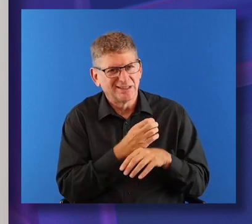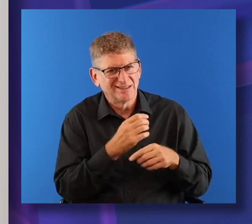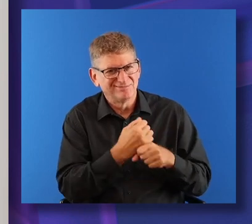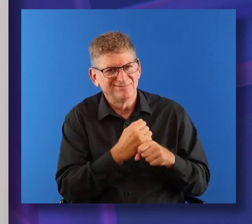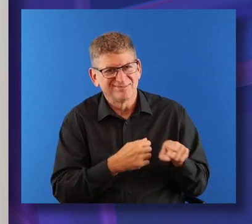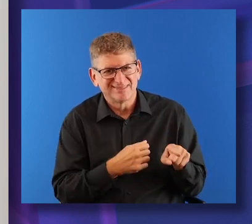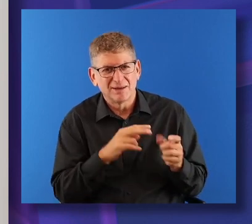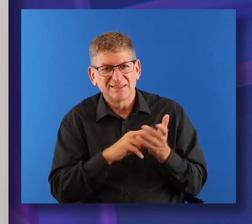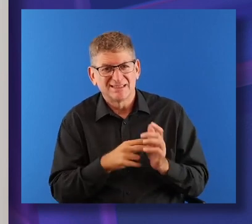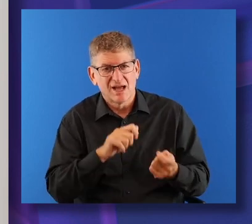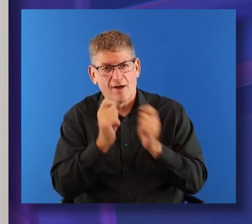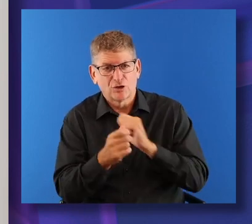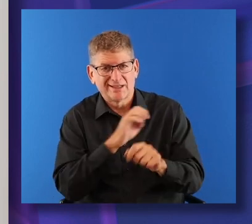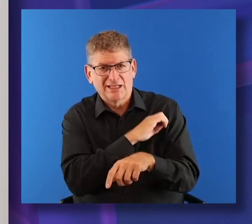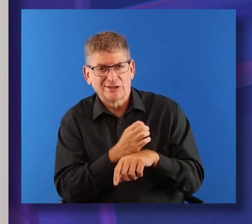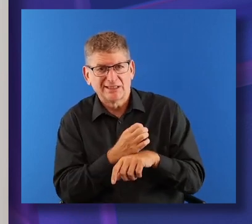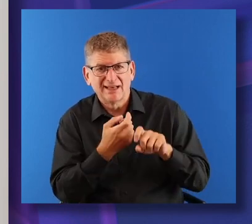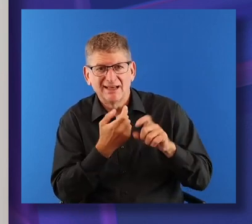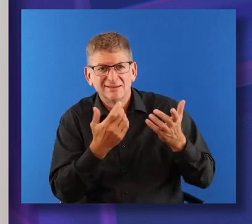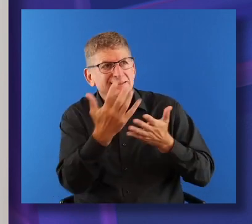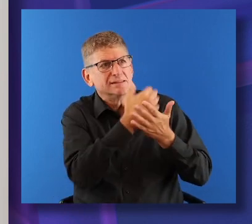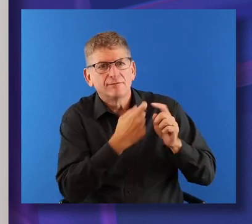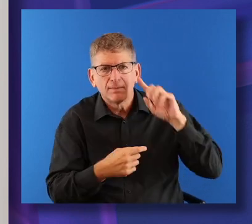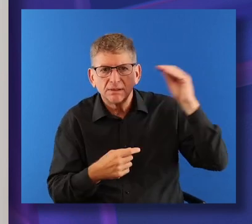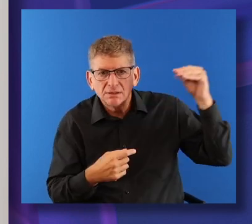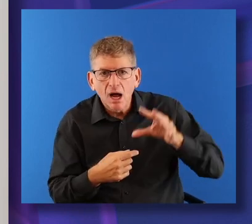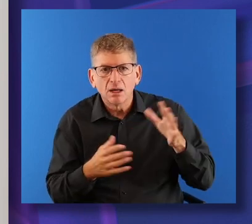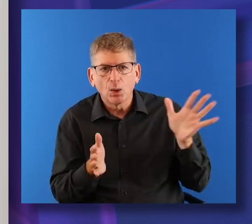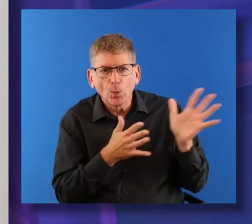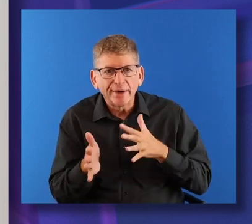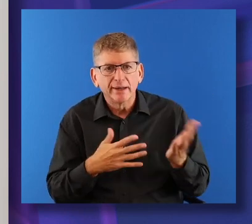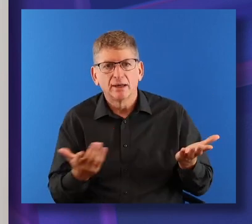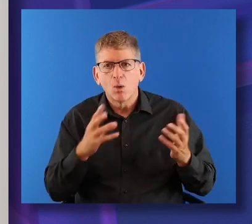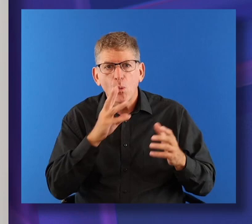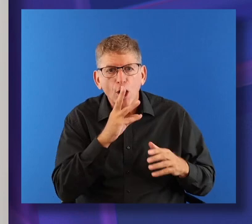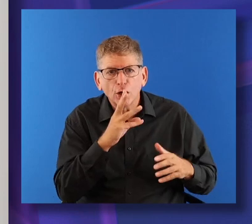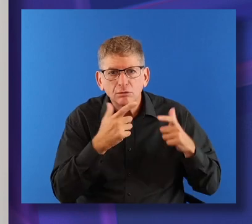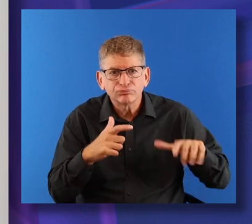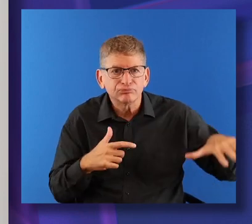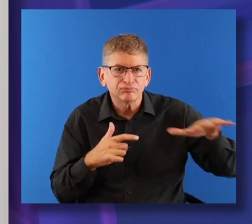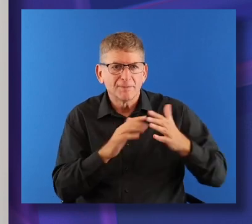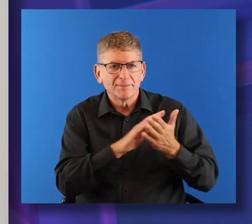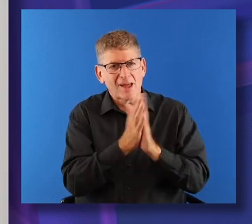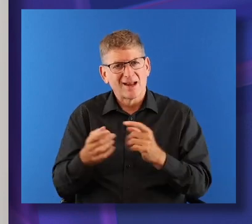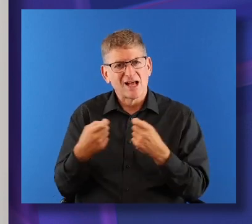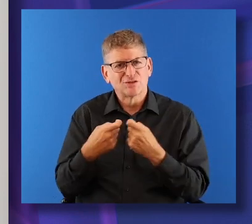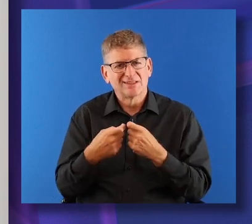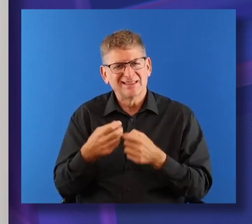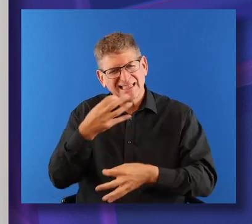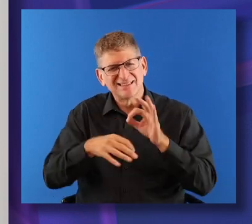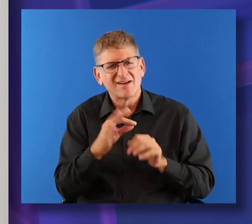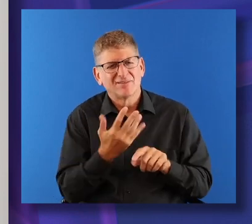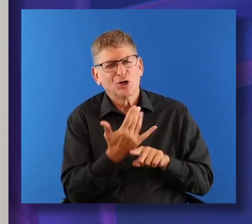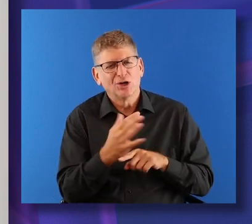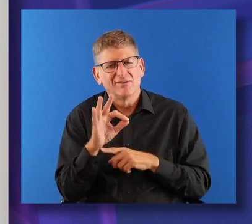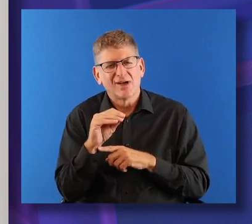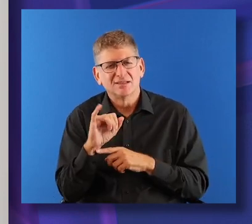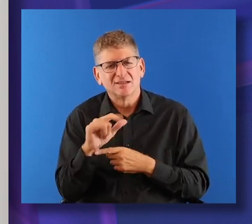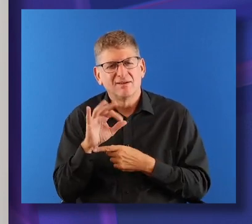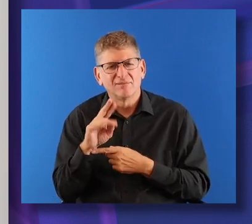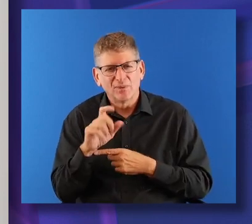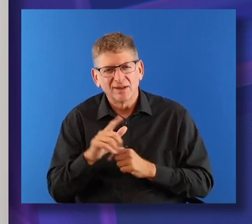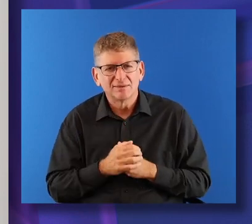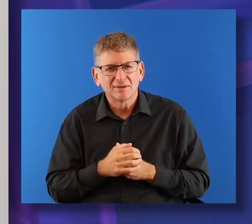sun, wind, and large bodies of water into electricity instead of burning fossil fuels. However, a